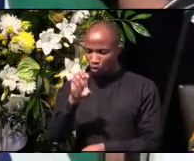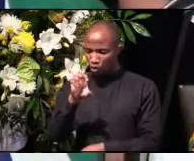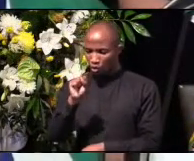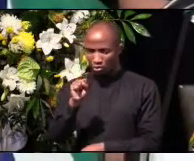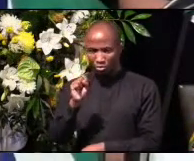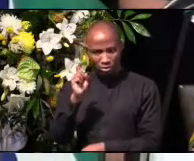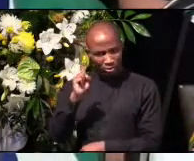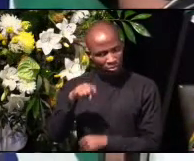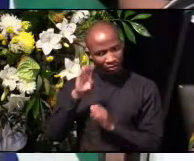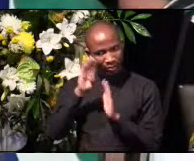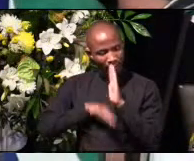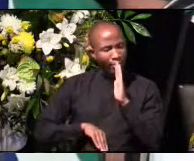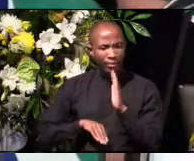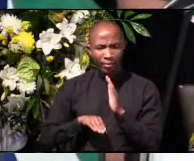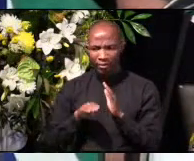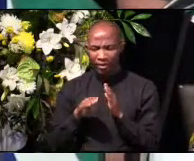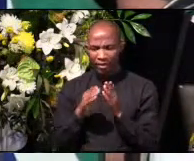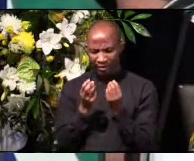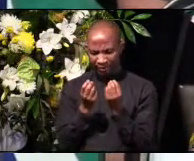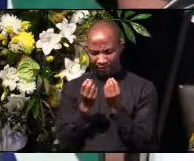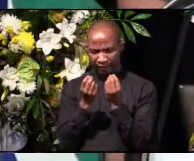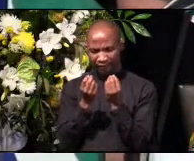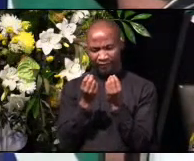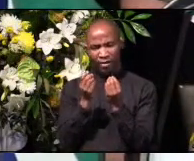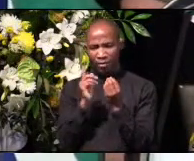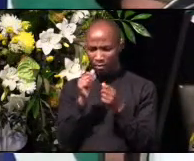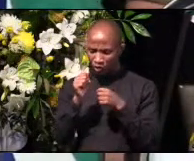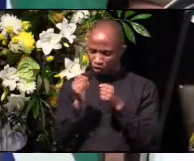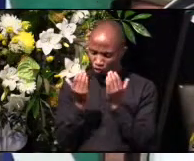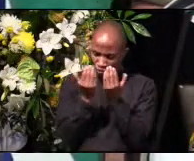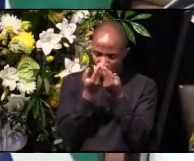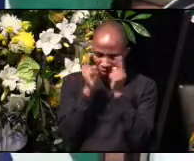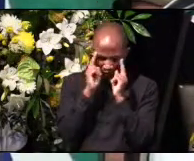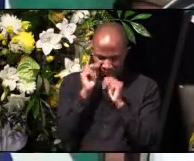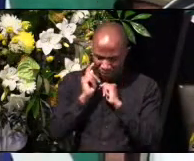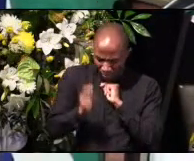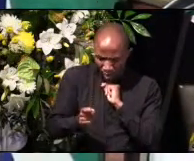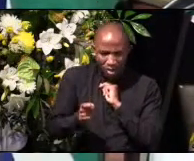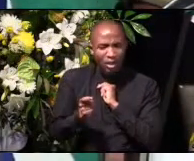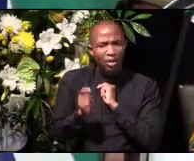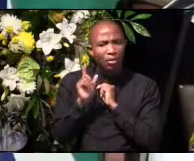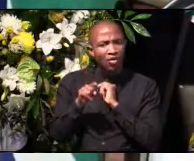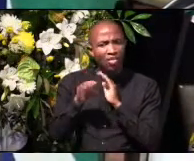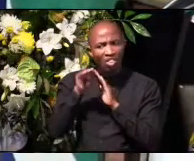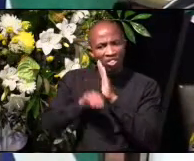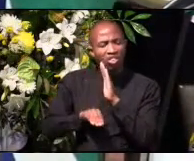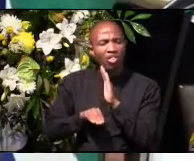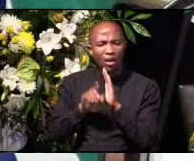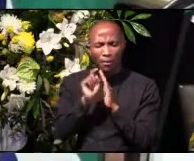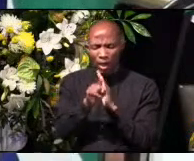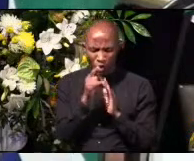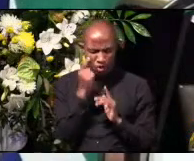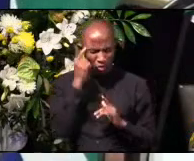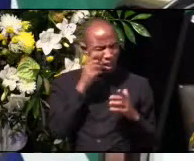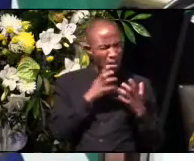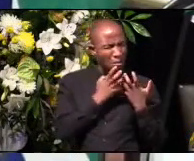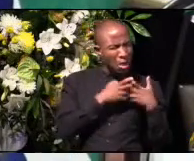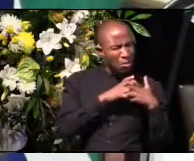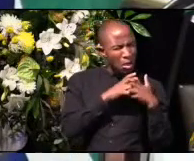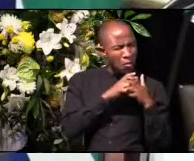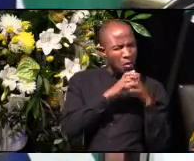Fall and I ask have you spent enough time to conceptualize what must rise